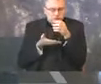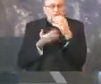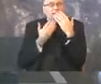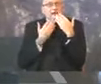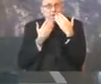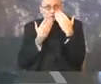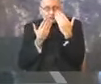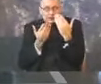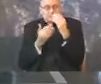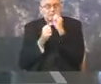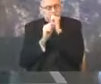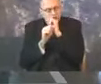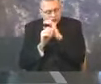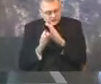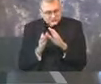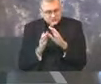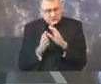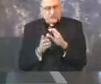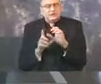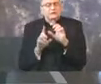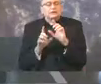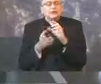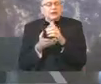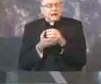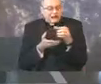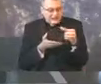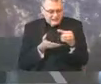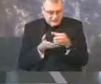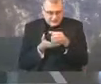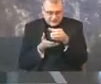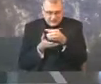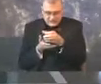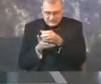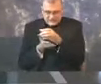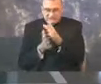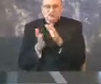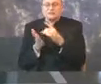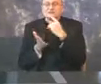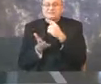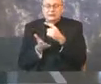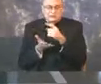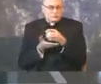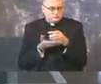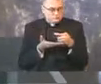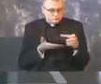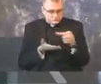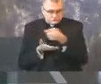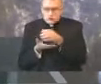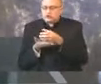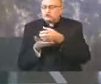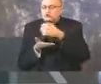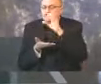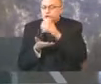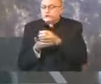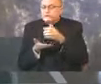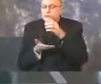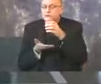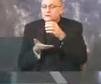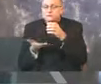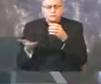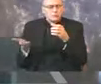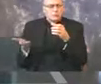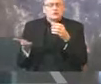said the blessing and gave the chalice to his disciples, saying, "Take this, all of you, and drink from it, for this